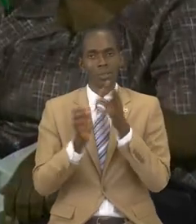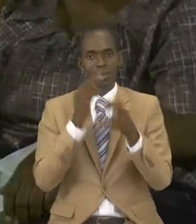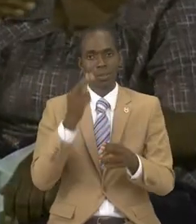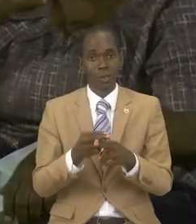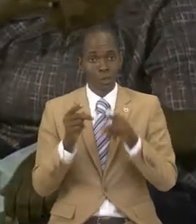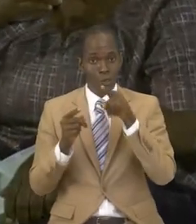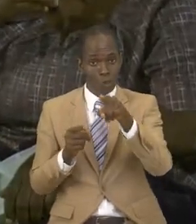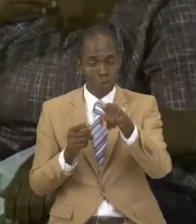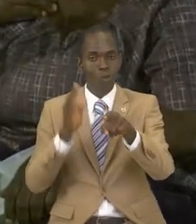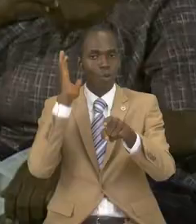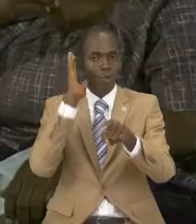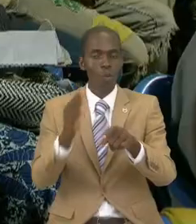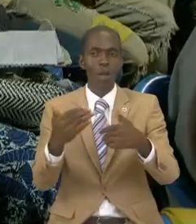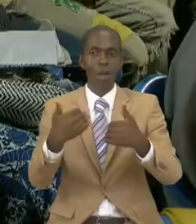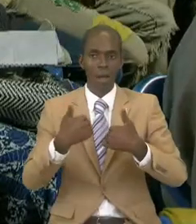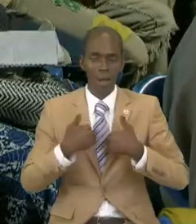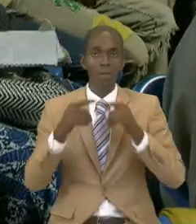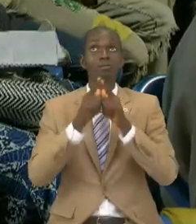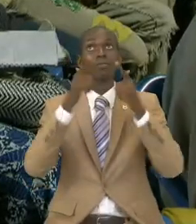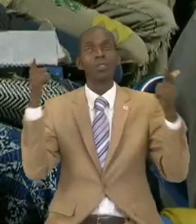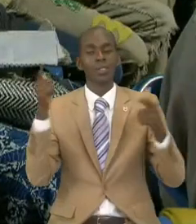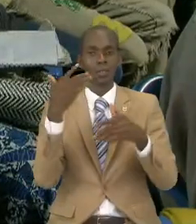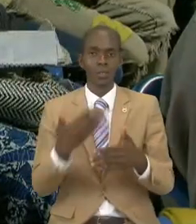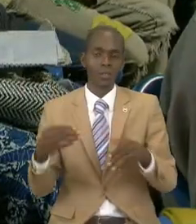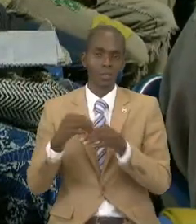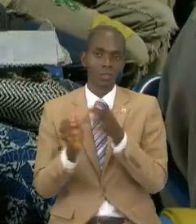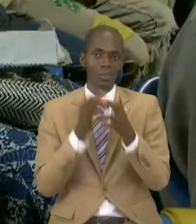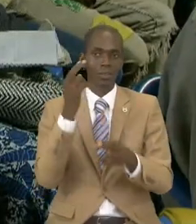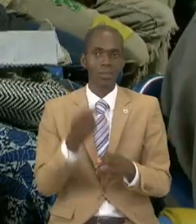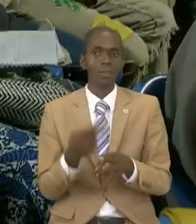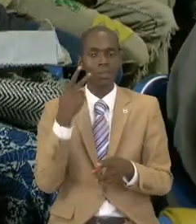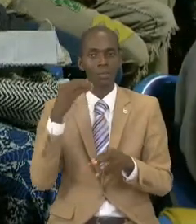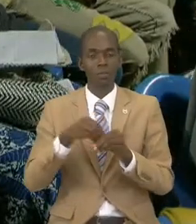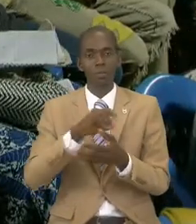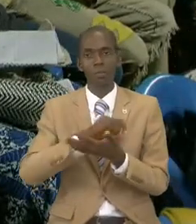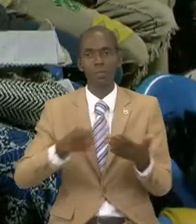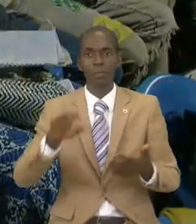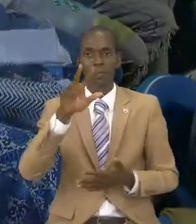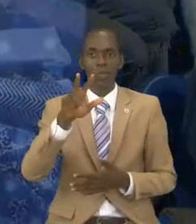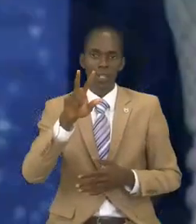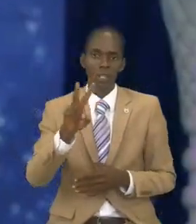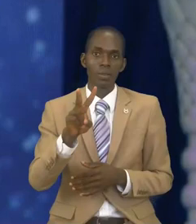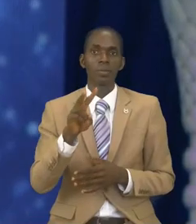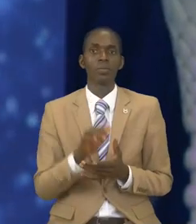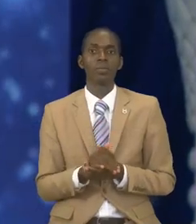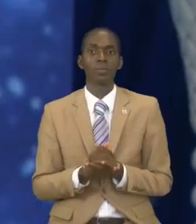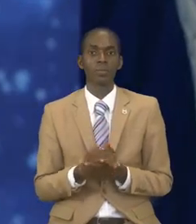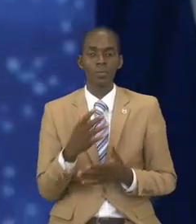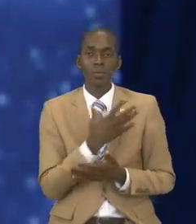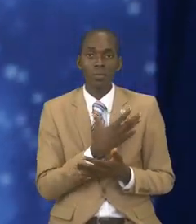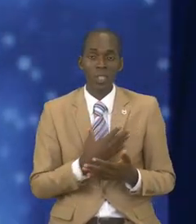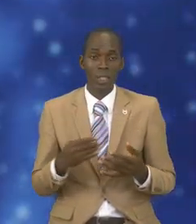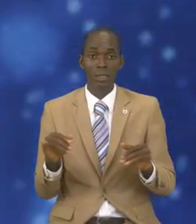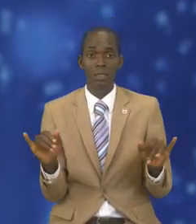You will have exploits. Look at verse 32. In verse 32, and such as